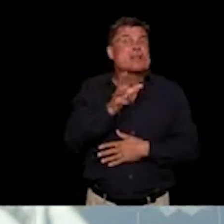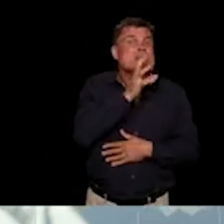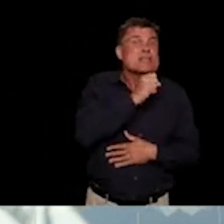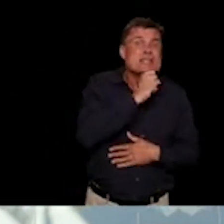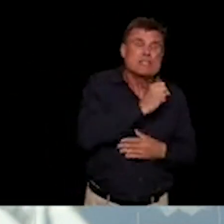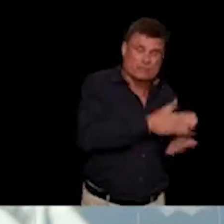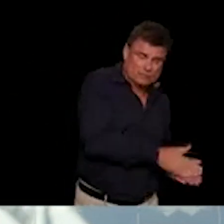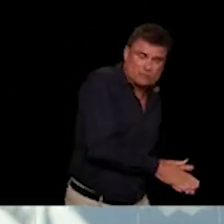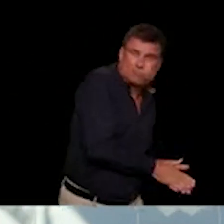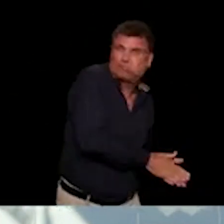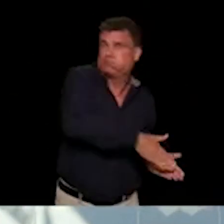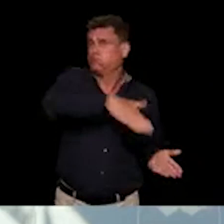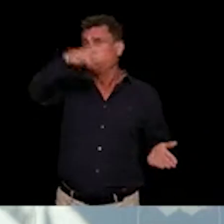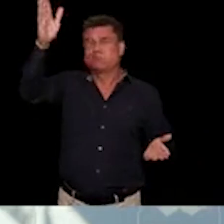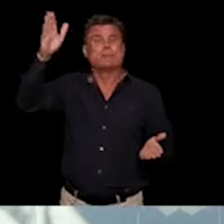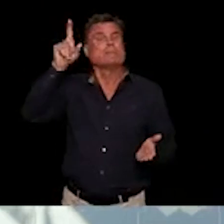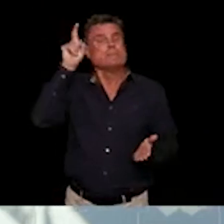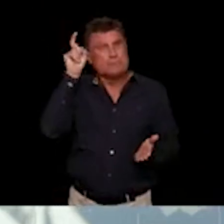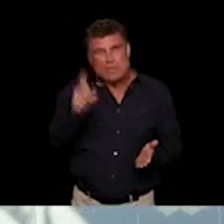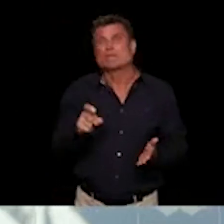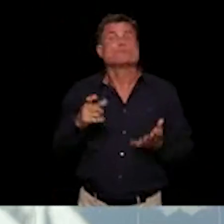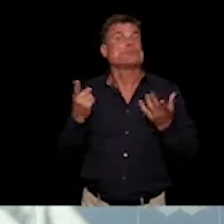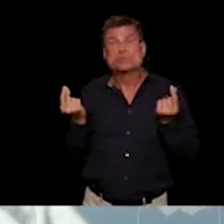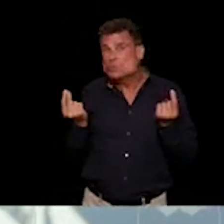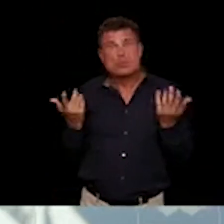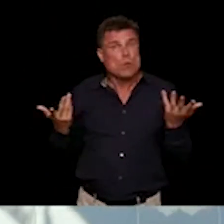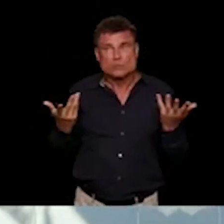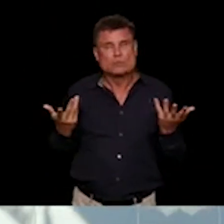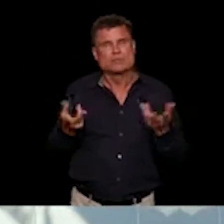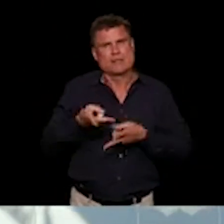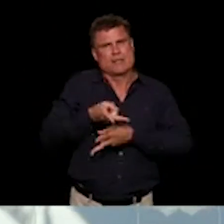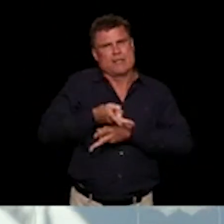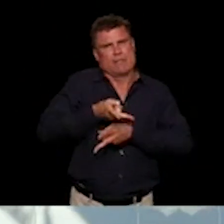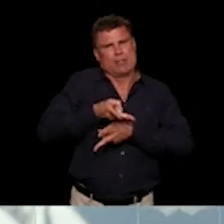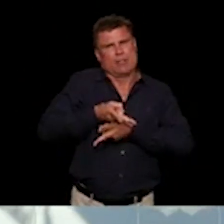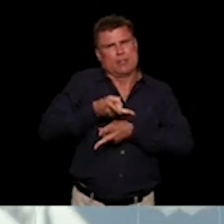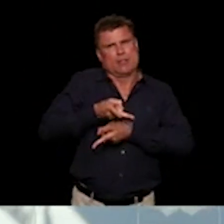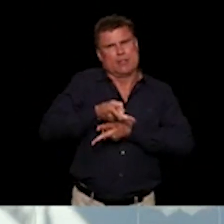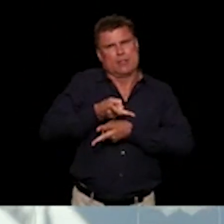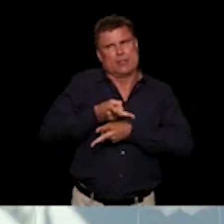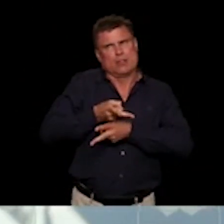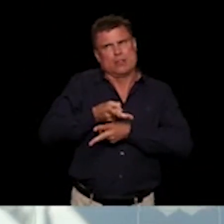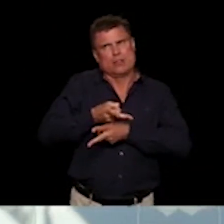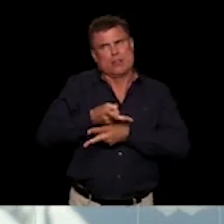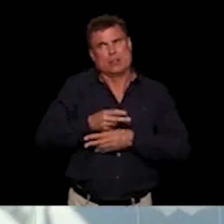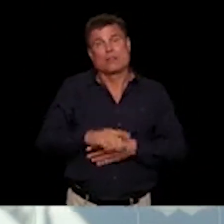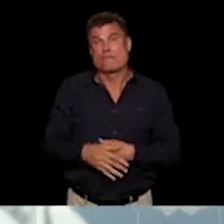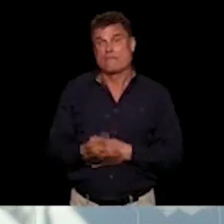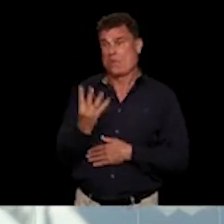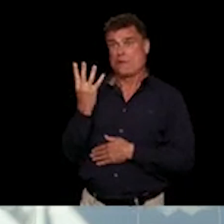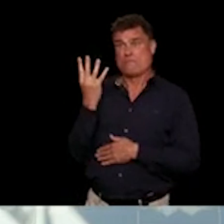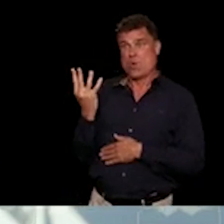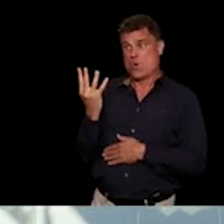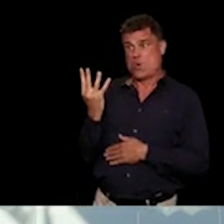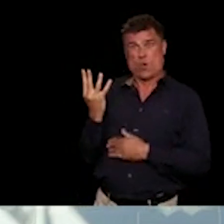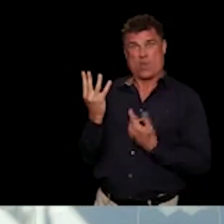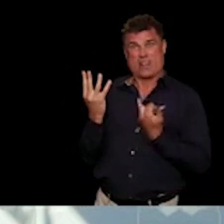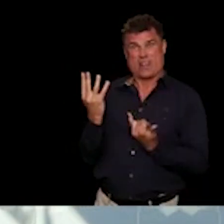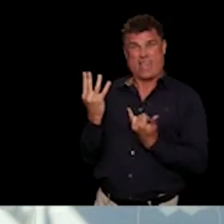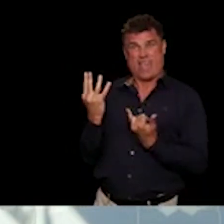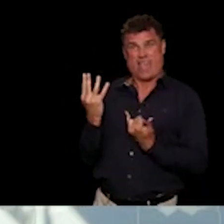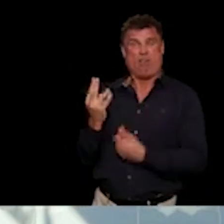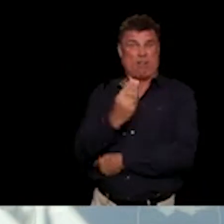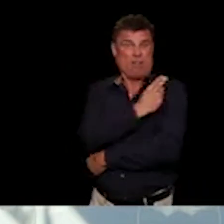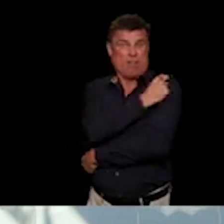And we can see that a little bit in these numbers. We have 4 people in hospital today with COVID-19, which